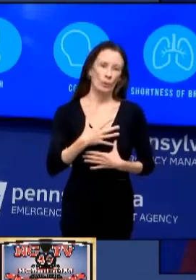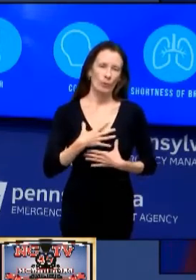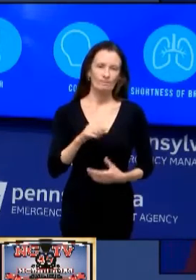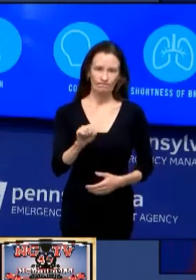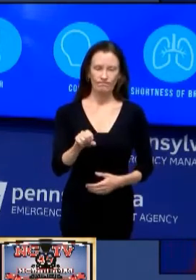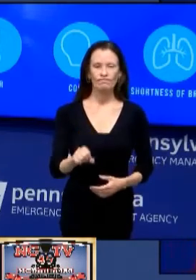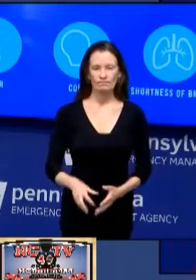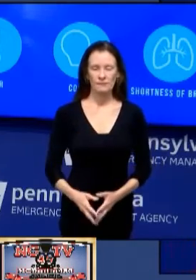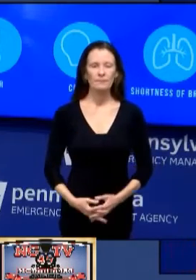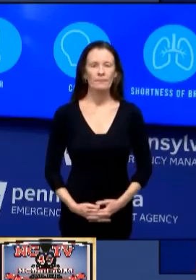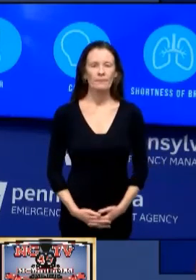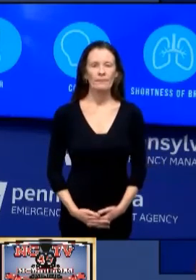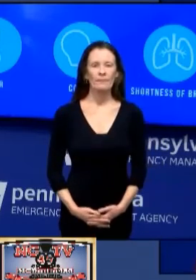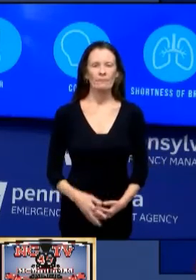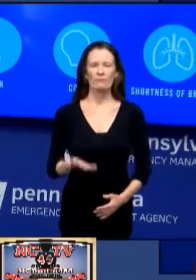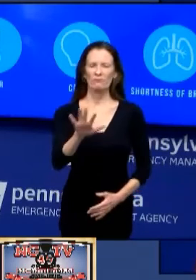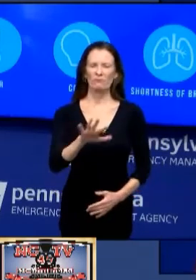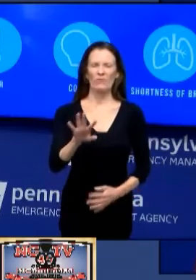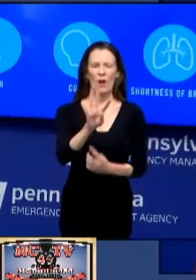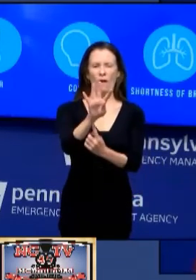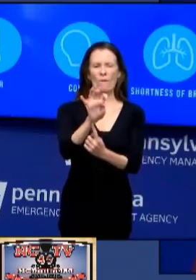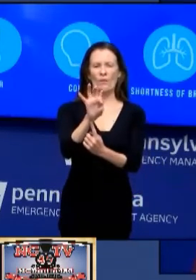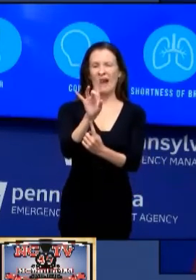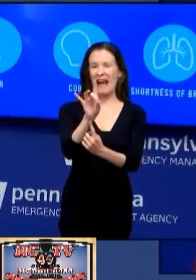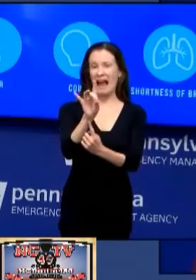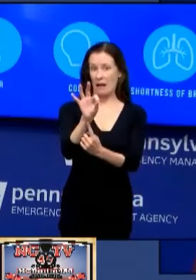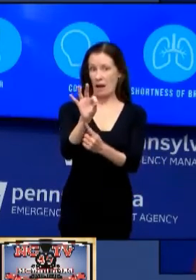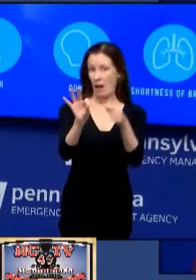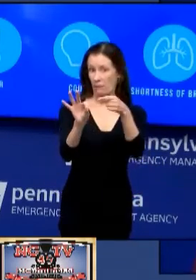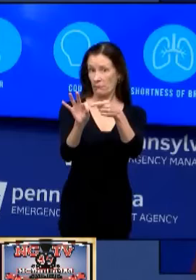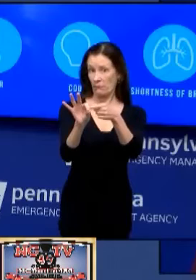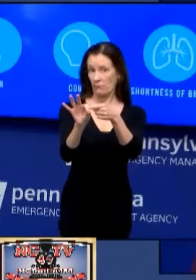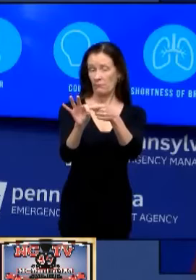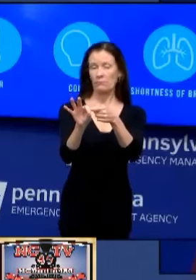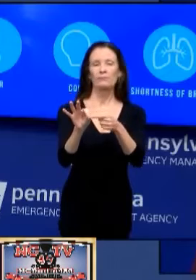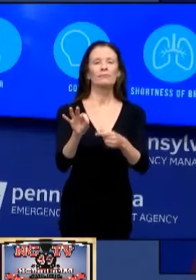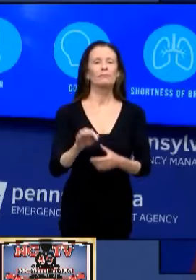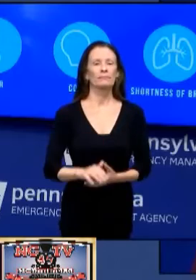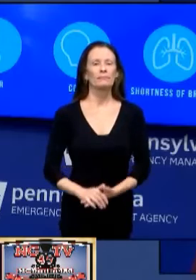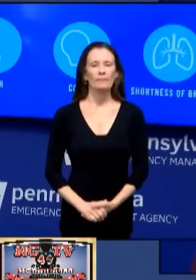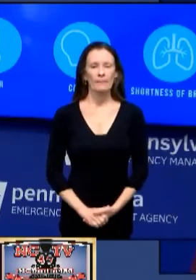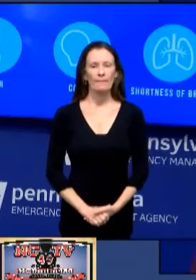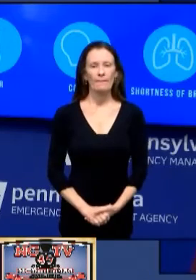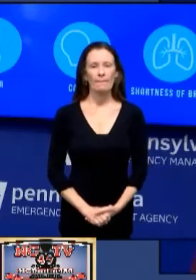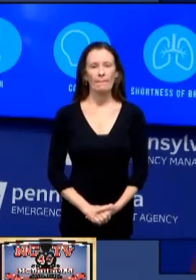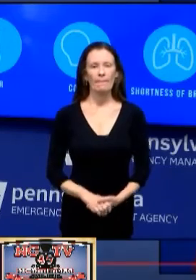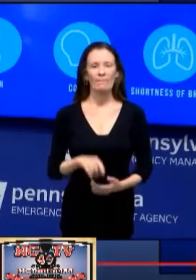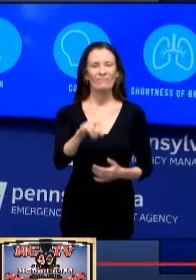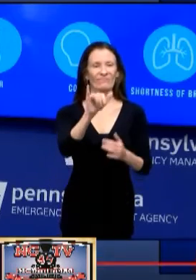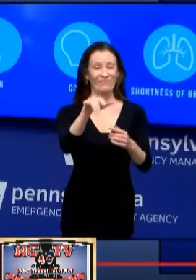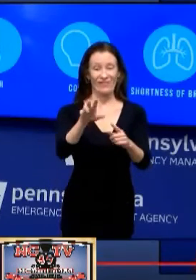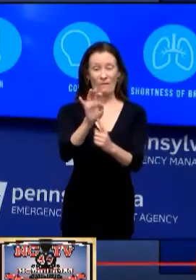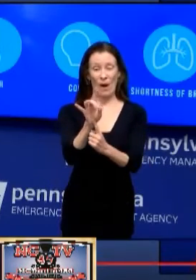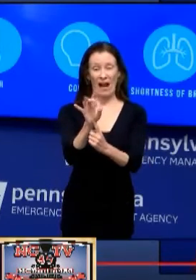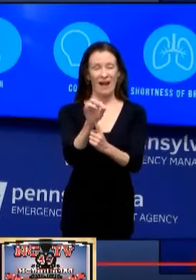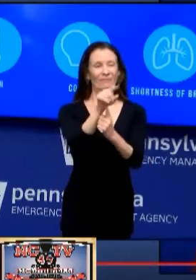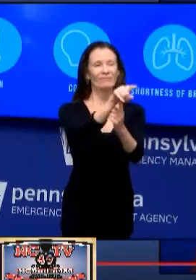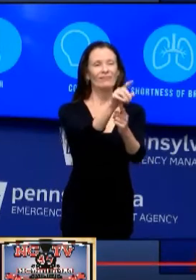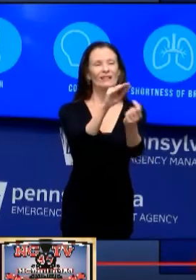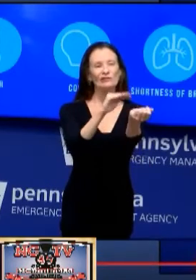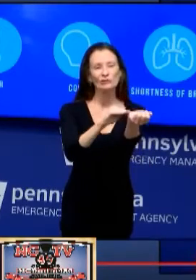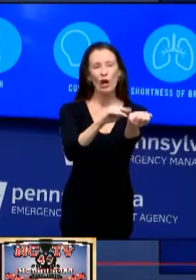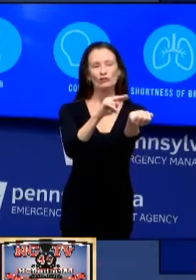Approximately 489 of the total cases are in healthcare workers.